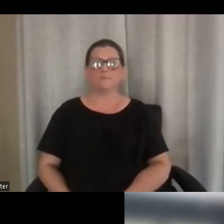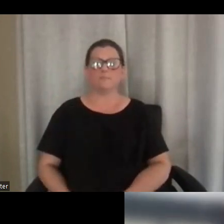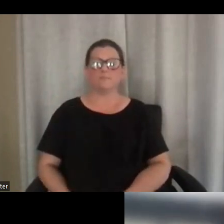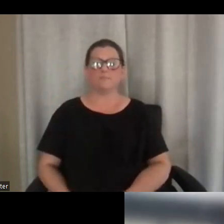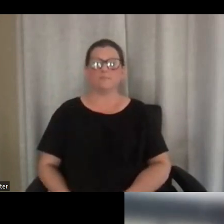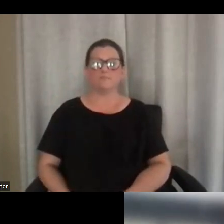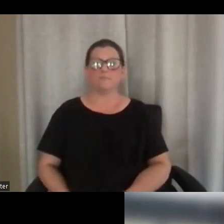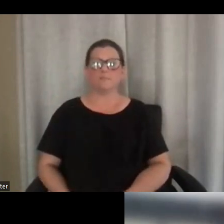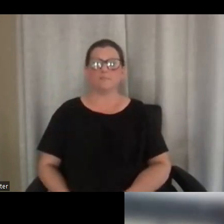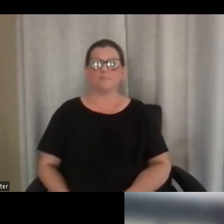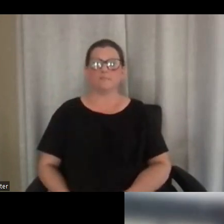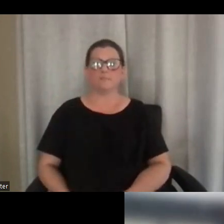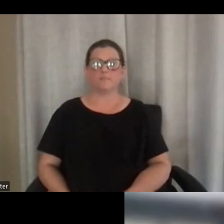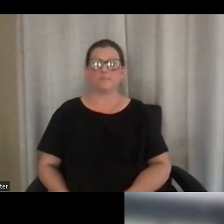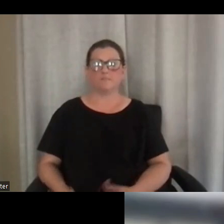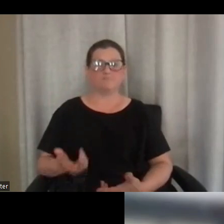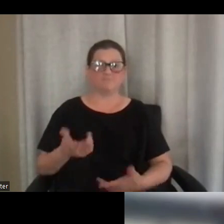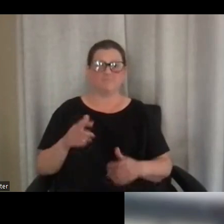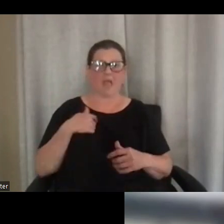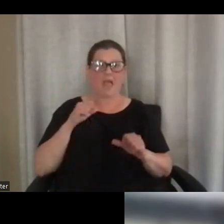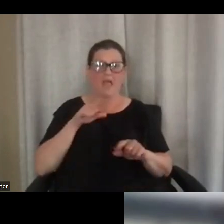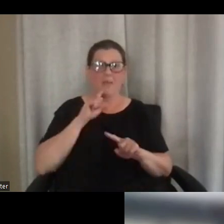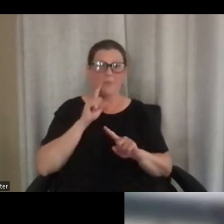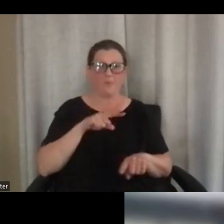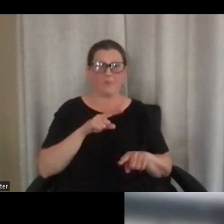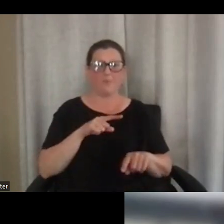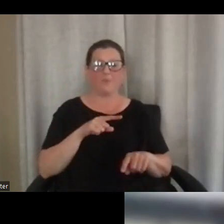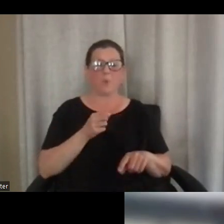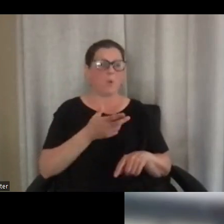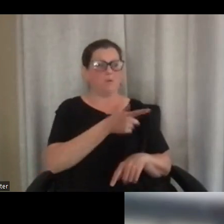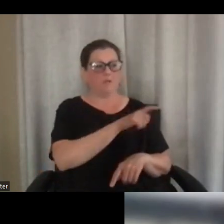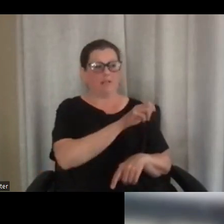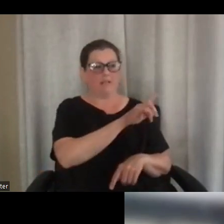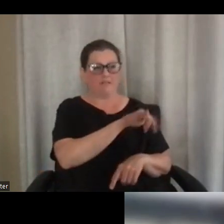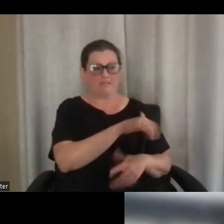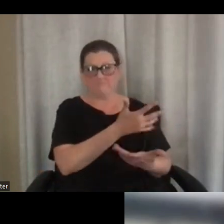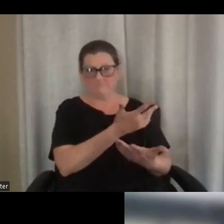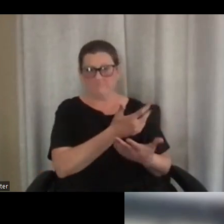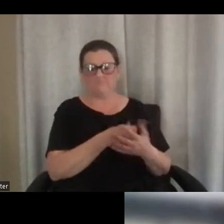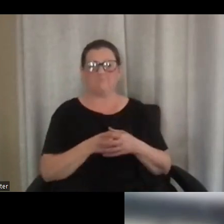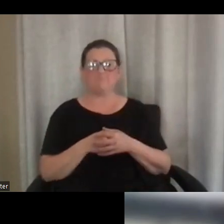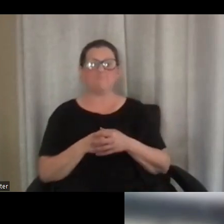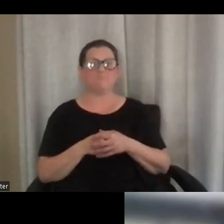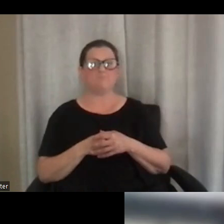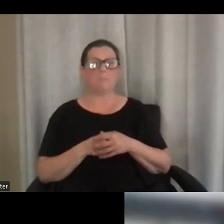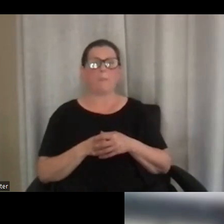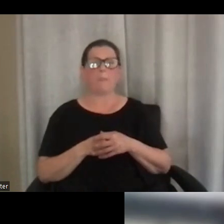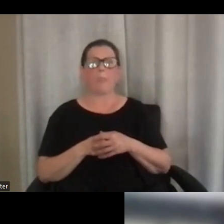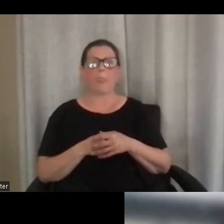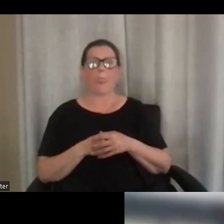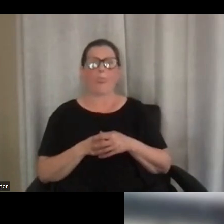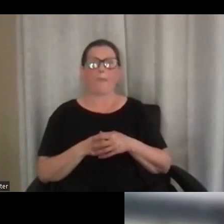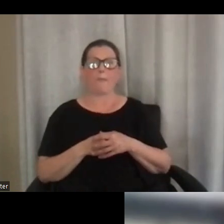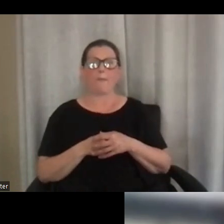I can take this, or also Lindsay can talk about, for those who are considering adverse childhood experiences or positive childhood experience campaign, really.